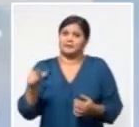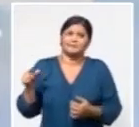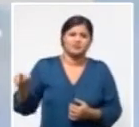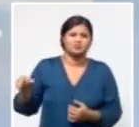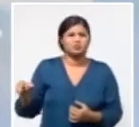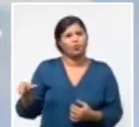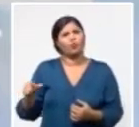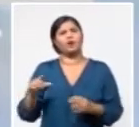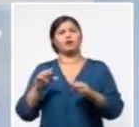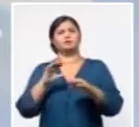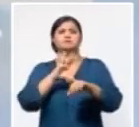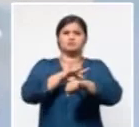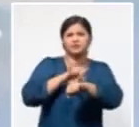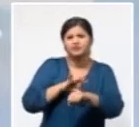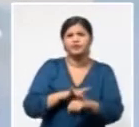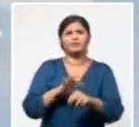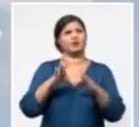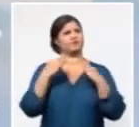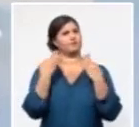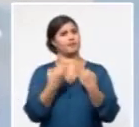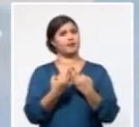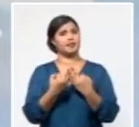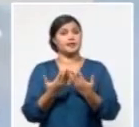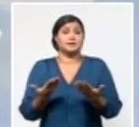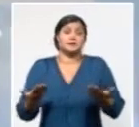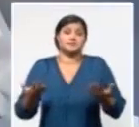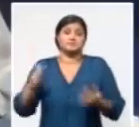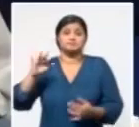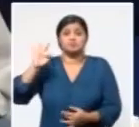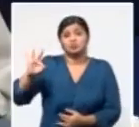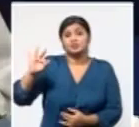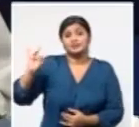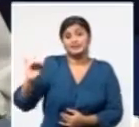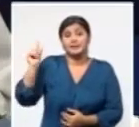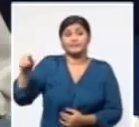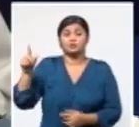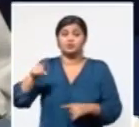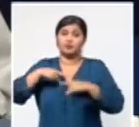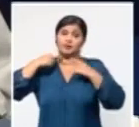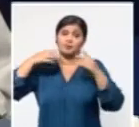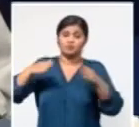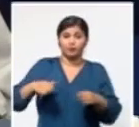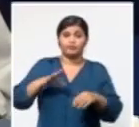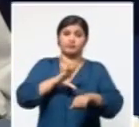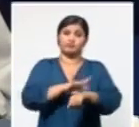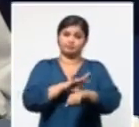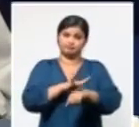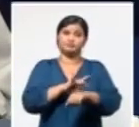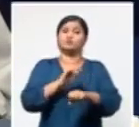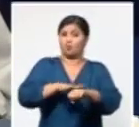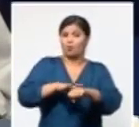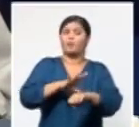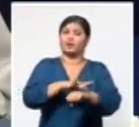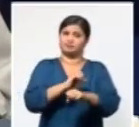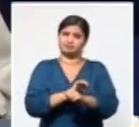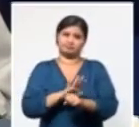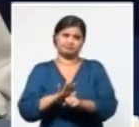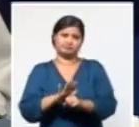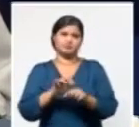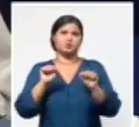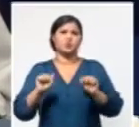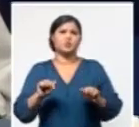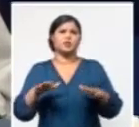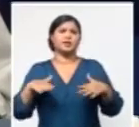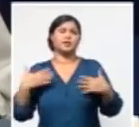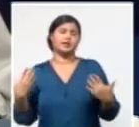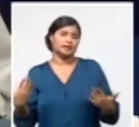for the death of 86 people who have died in our country due to the disease. Today is